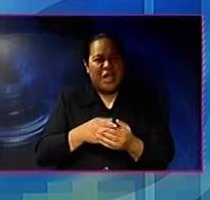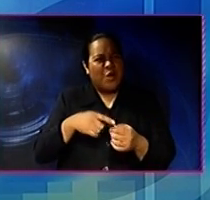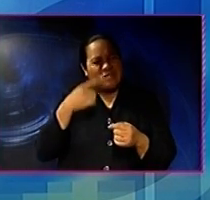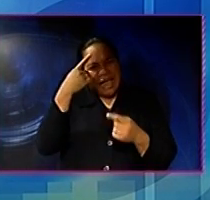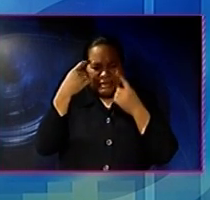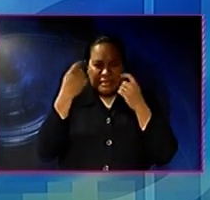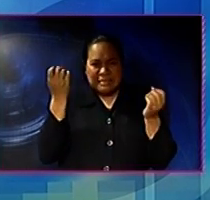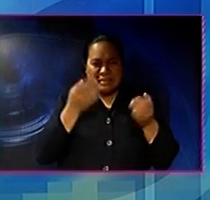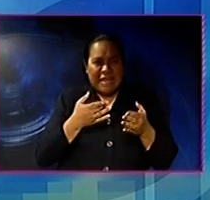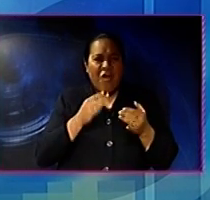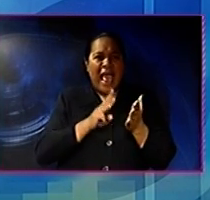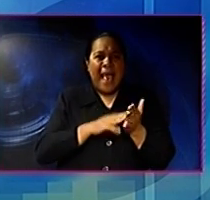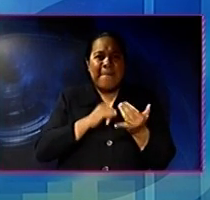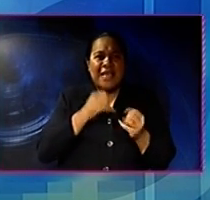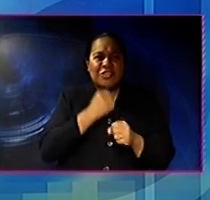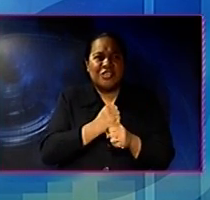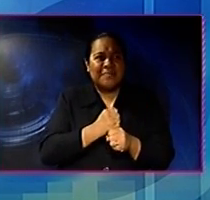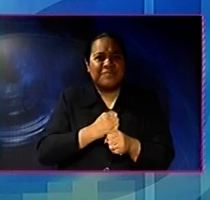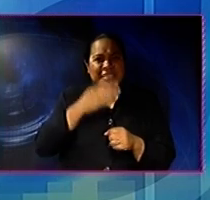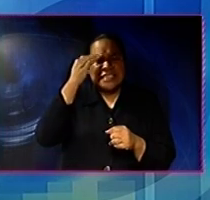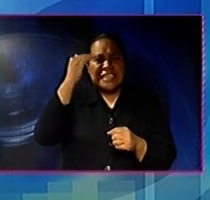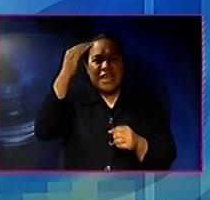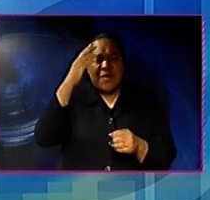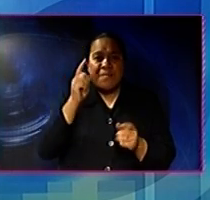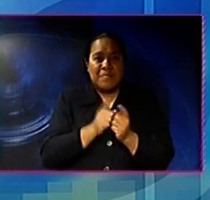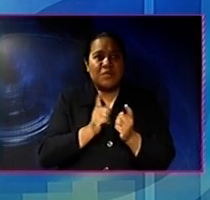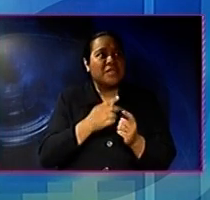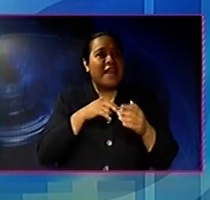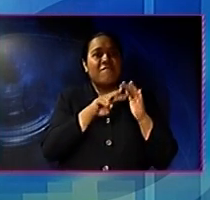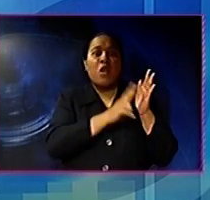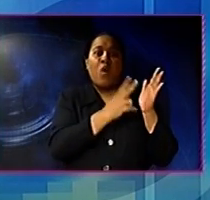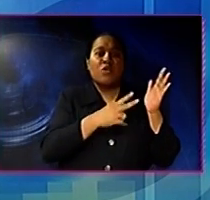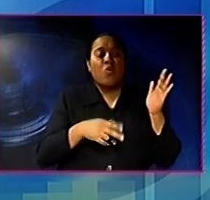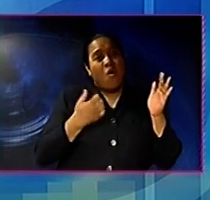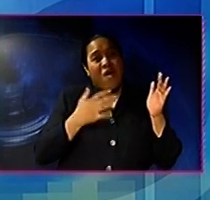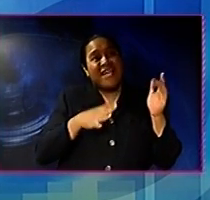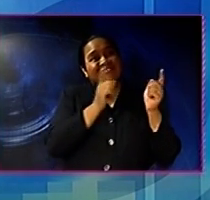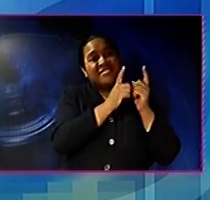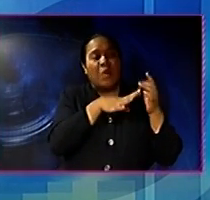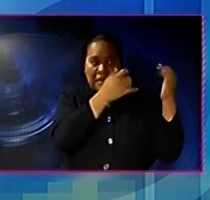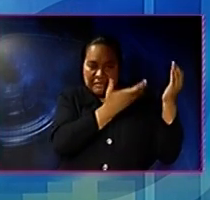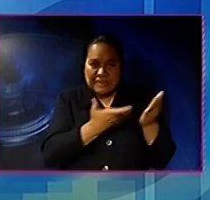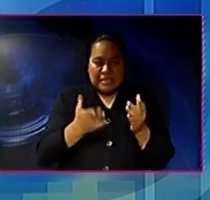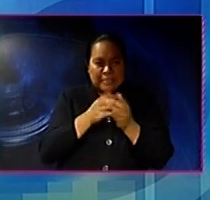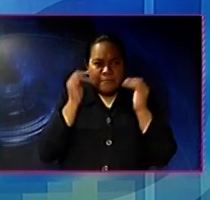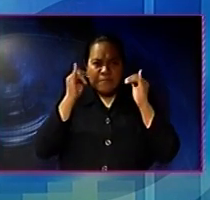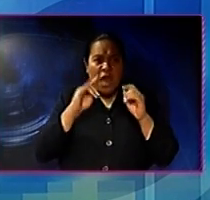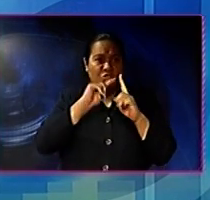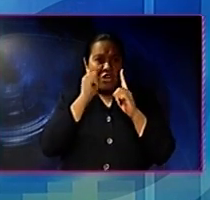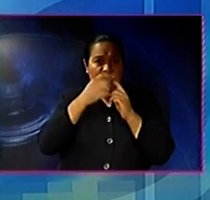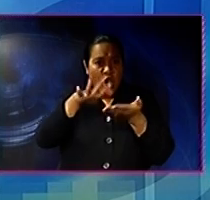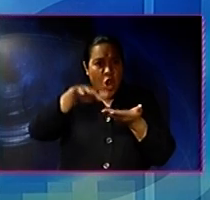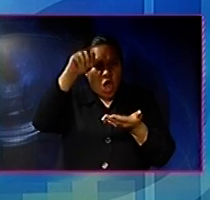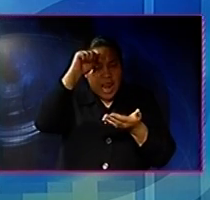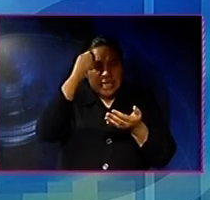the recommendations of the MSG senior officials meeting, which was held in Vanuatu recently, the Treaty of Traditional Knowledge